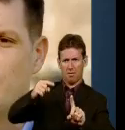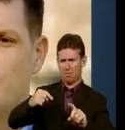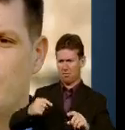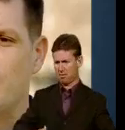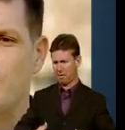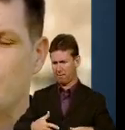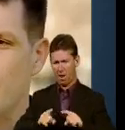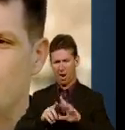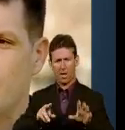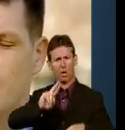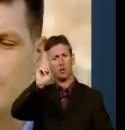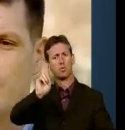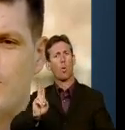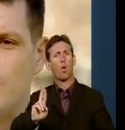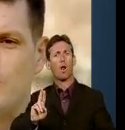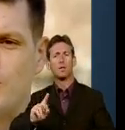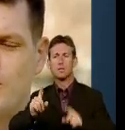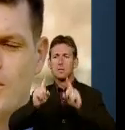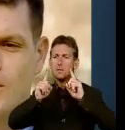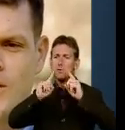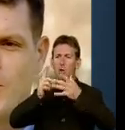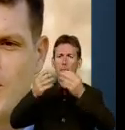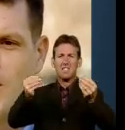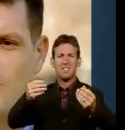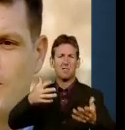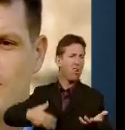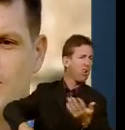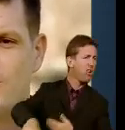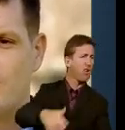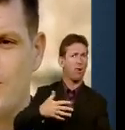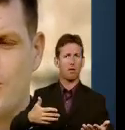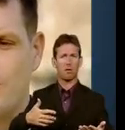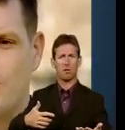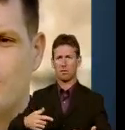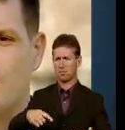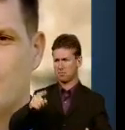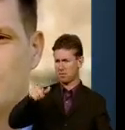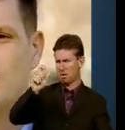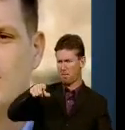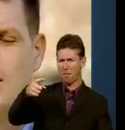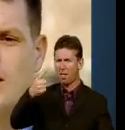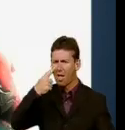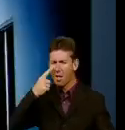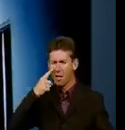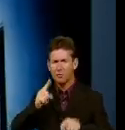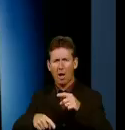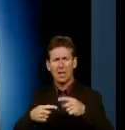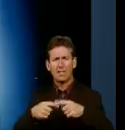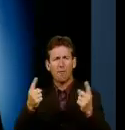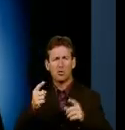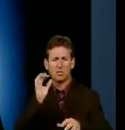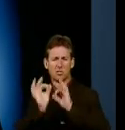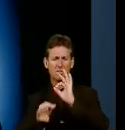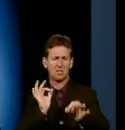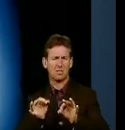locker room, that there was hazing. In other ways, people were clearly experimenting with things that were just sort of cruel and inhuman.